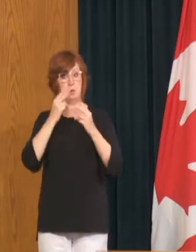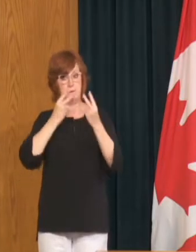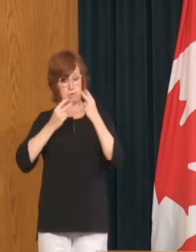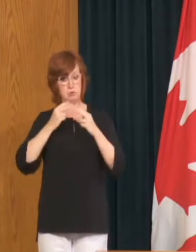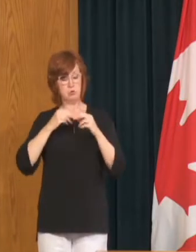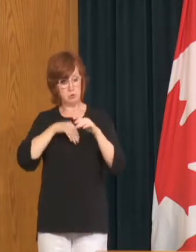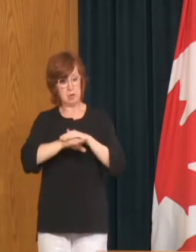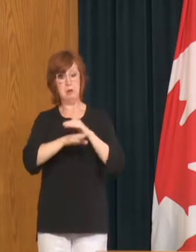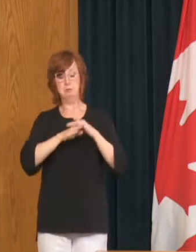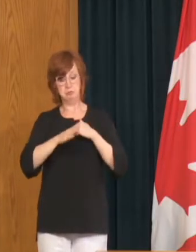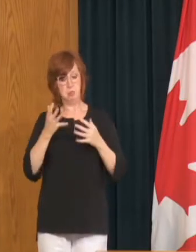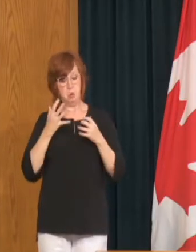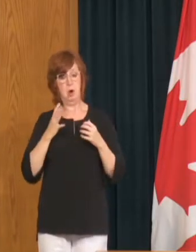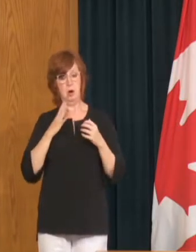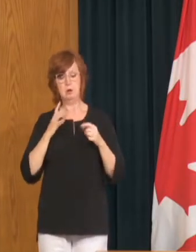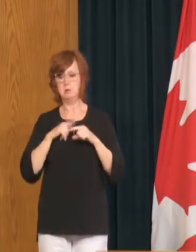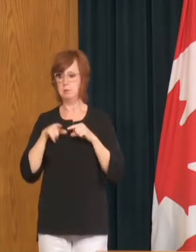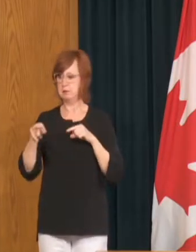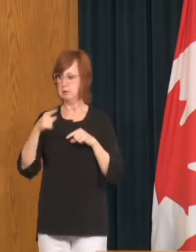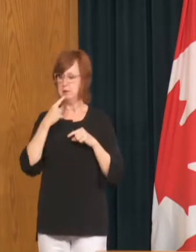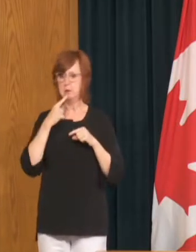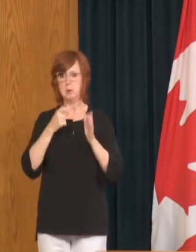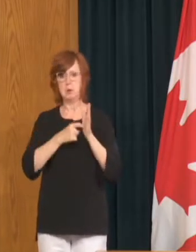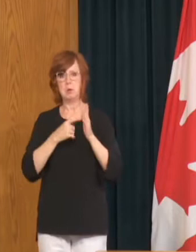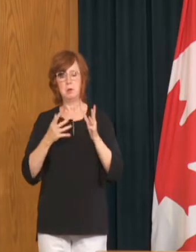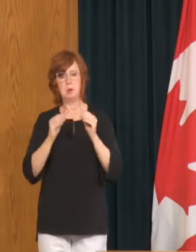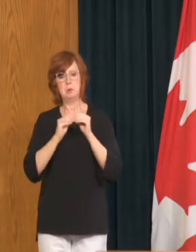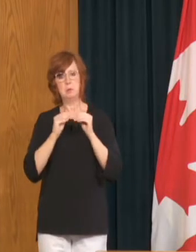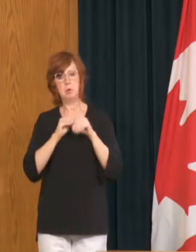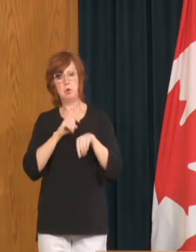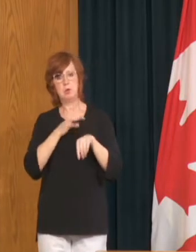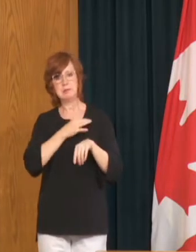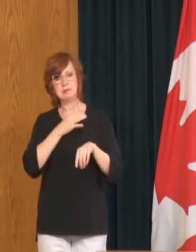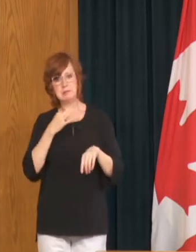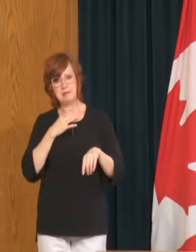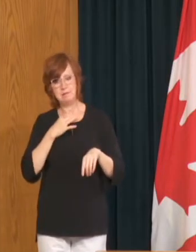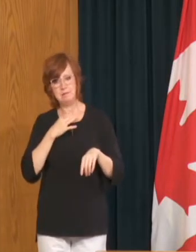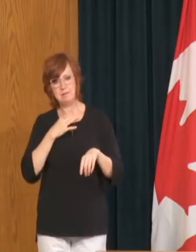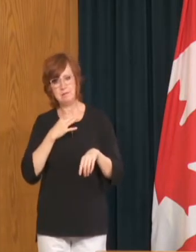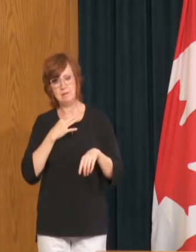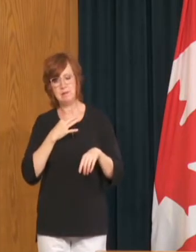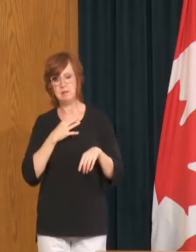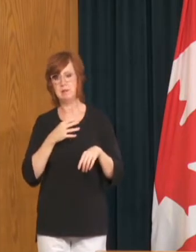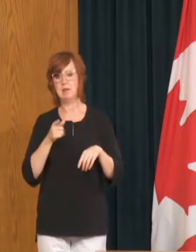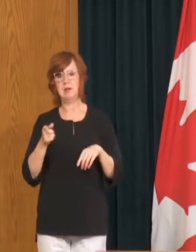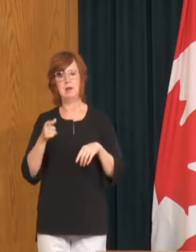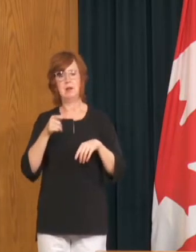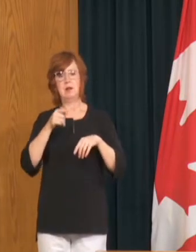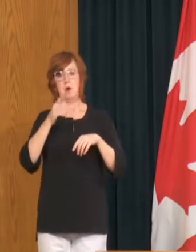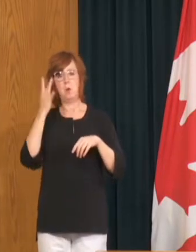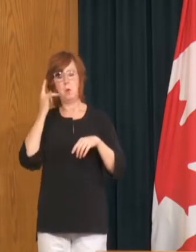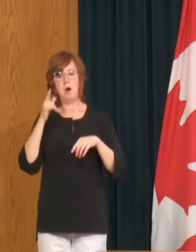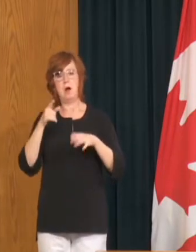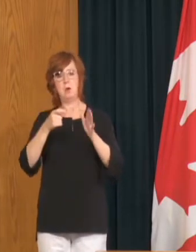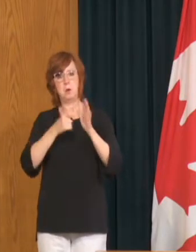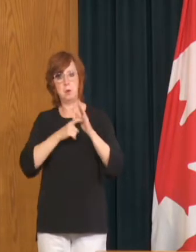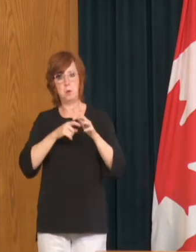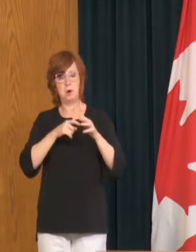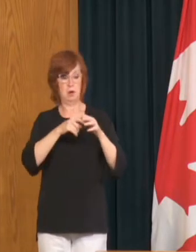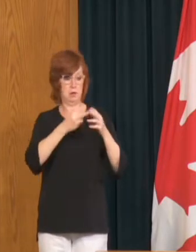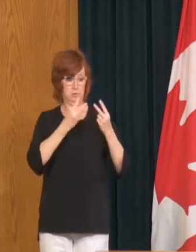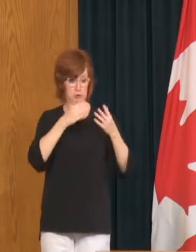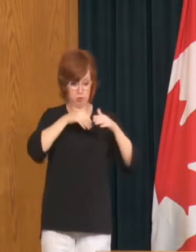adequate staffing. They say that it takes more staff sometimes to properly screen everyone and make sure PPE is being properly used when these visits are